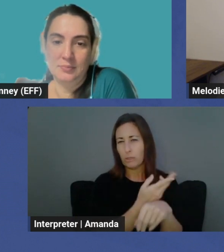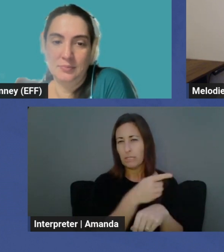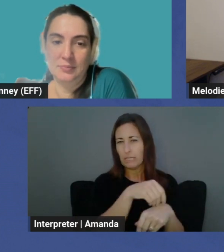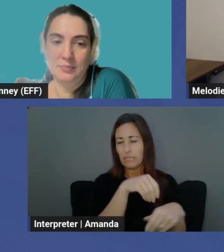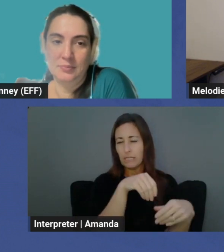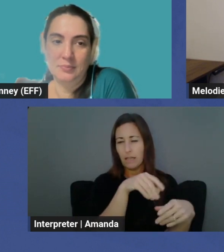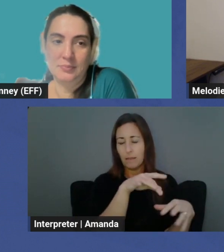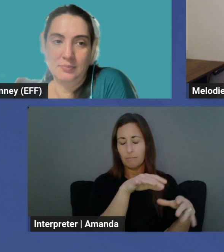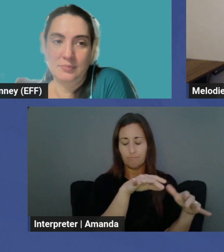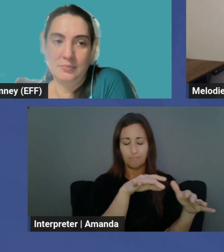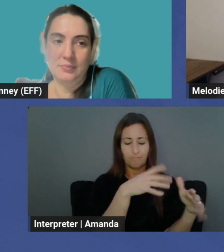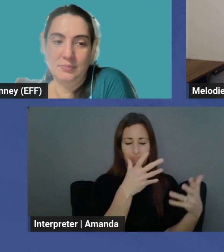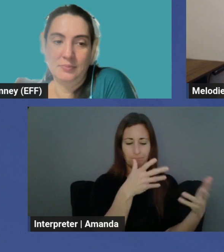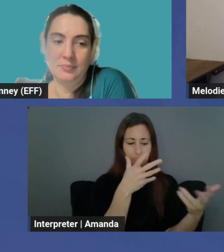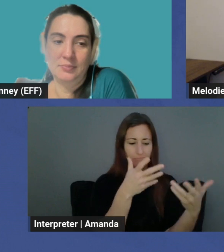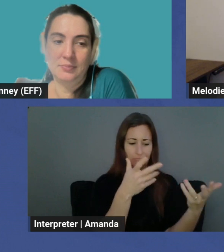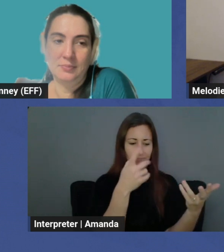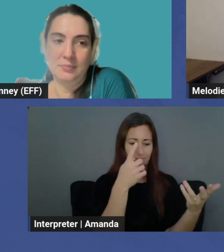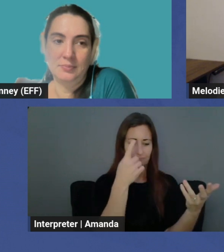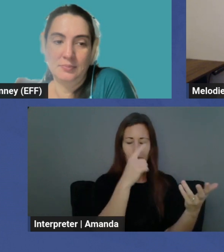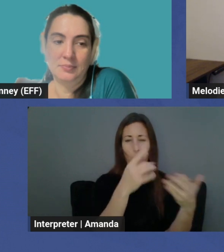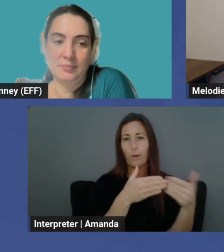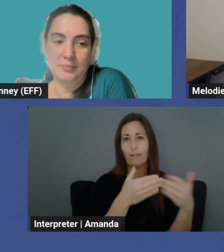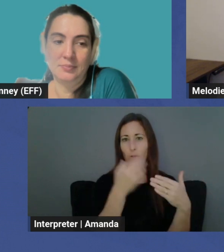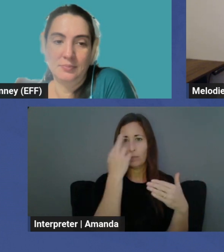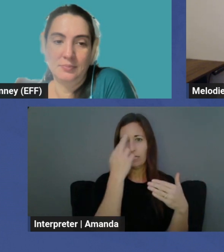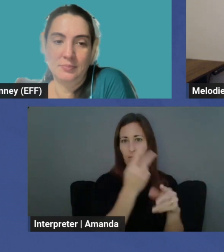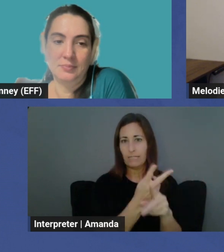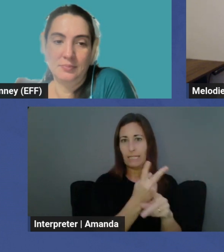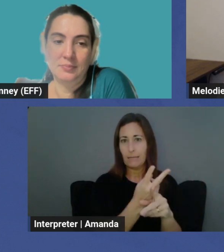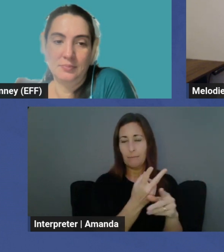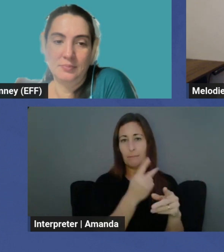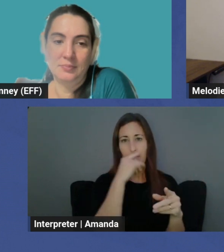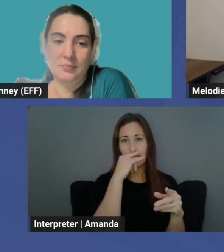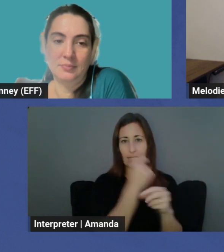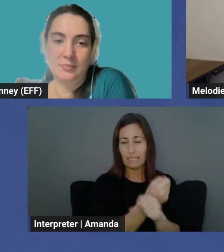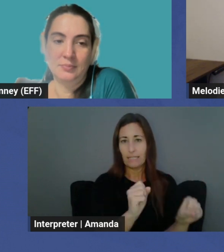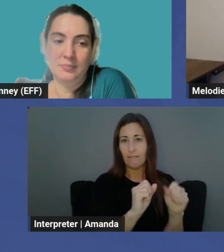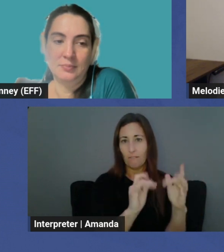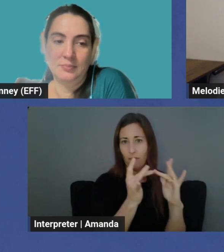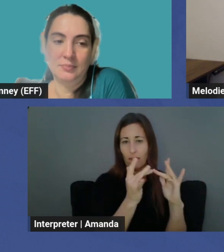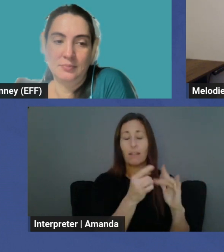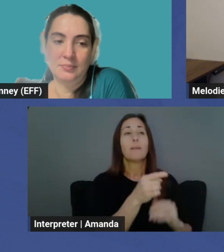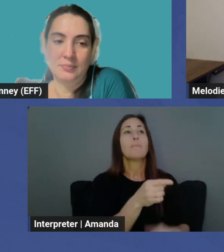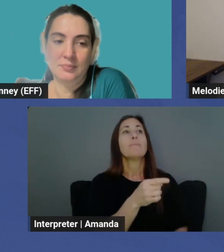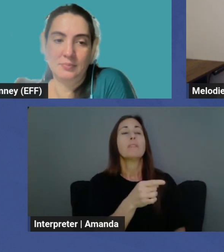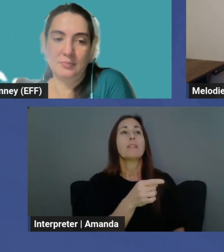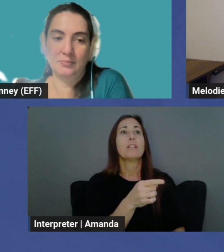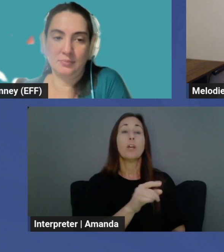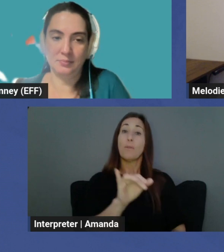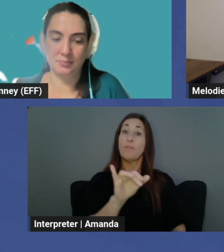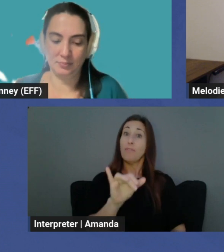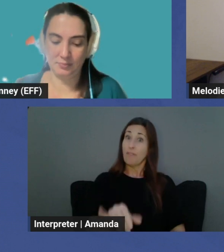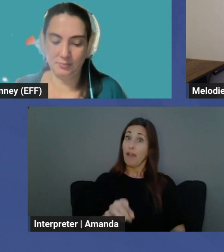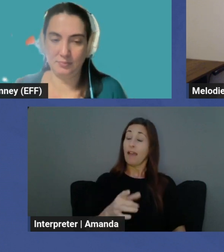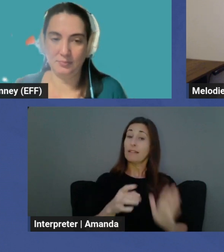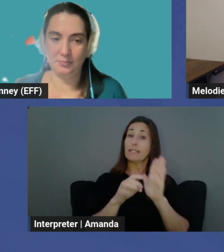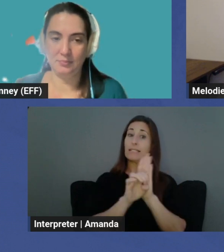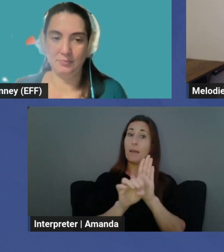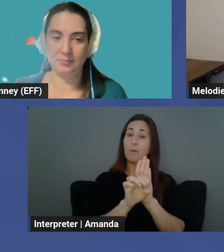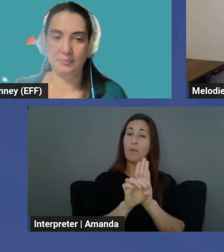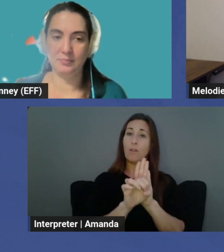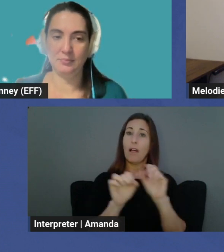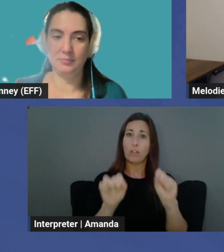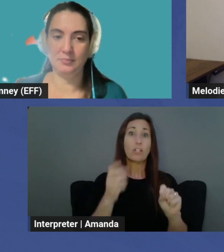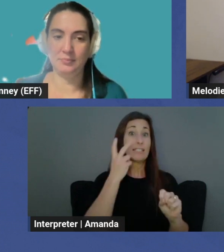for whatever reason to keep kids safe online. And so there's an example of something I could very easily see